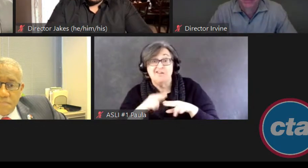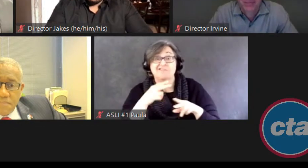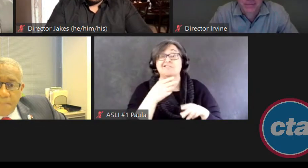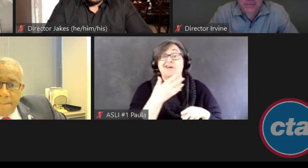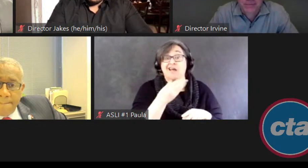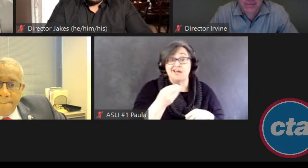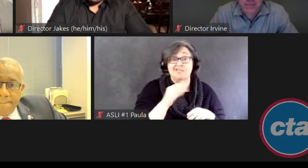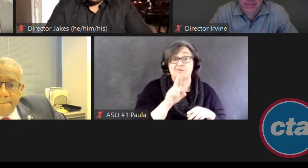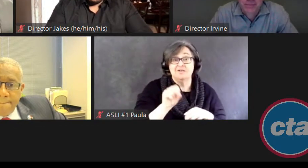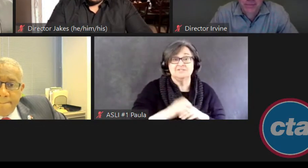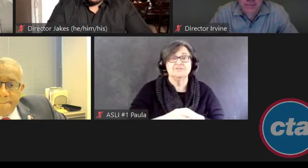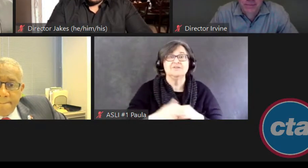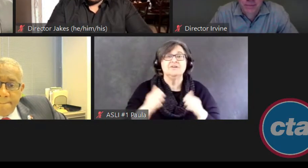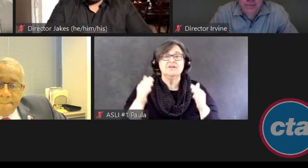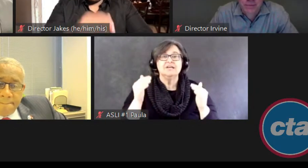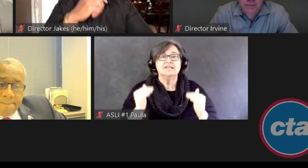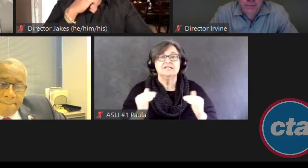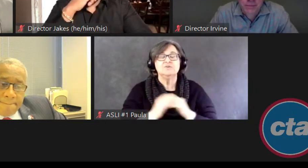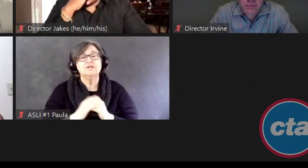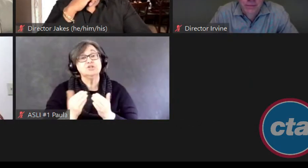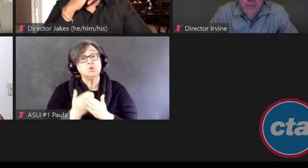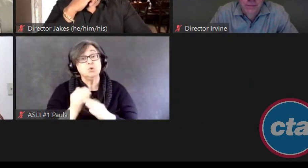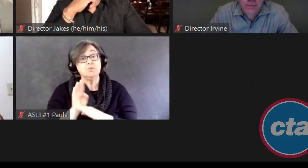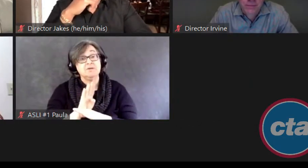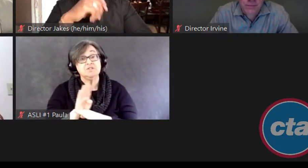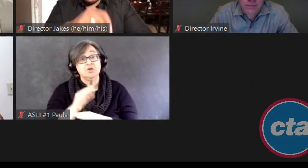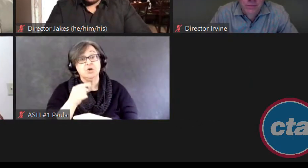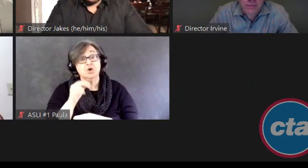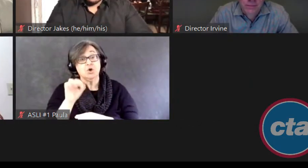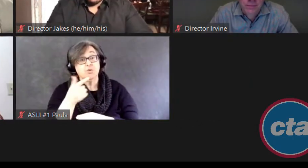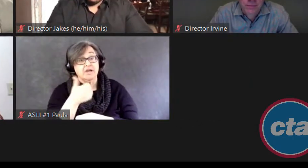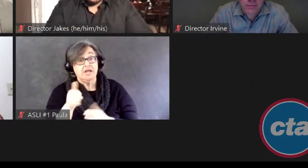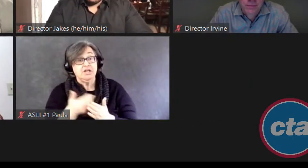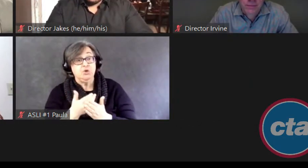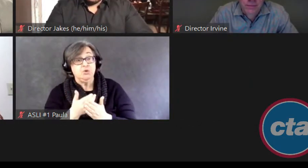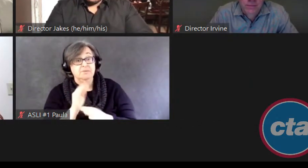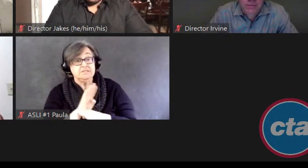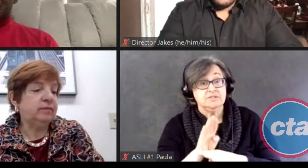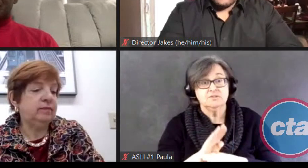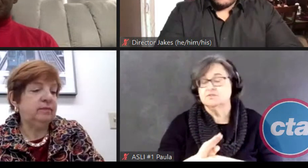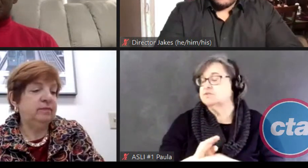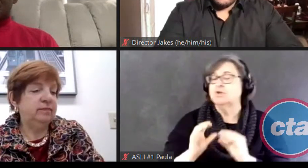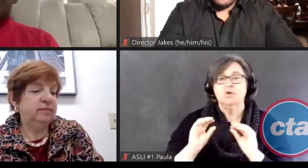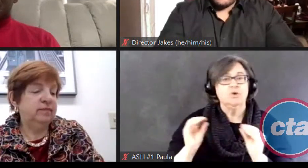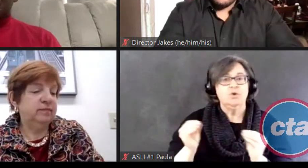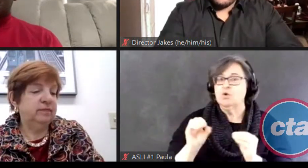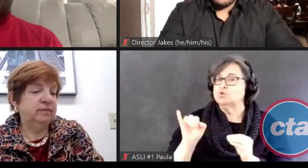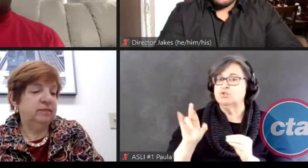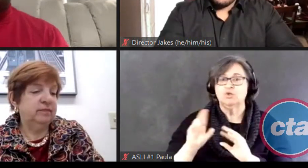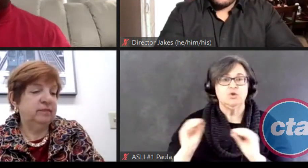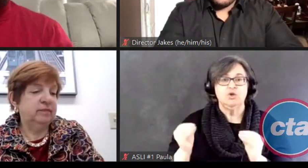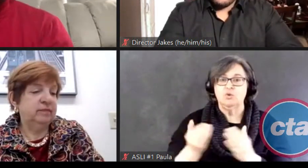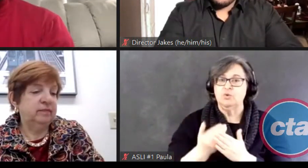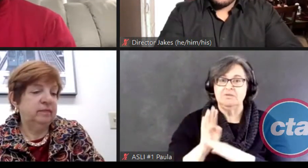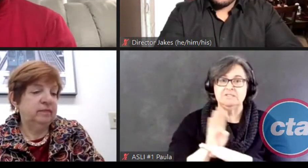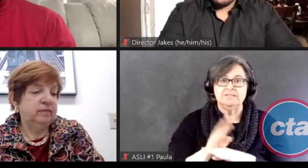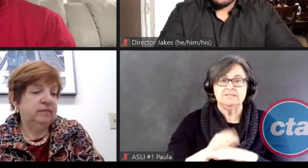you. Our next order of business is new business. Greg, is there any new business? No, sir, there's not.